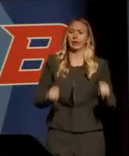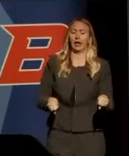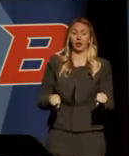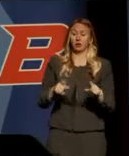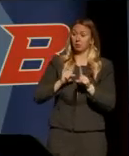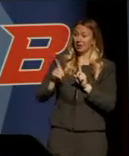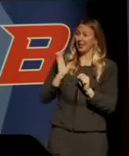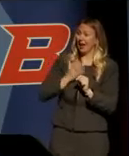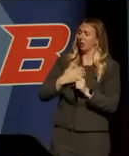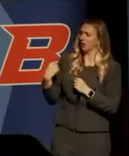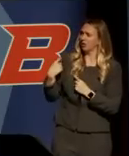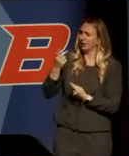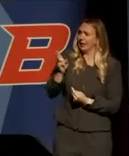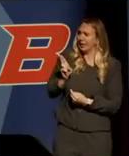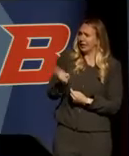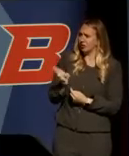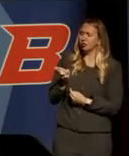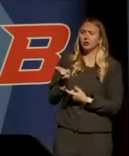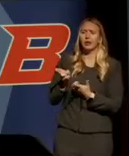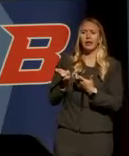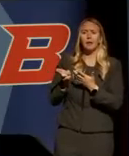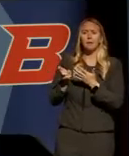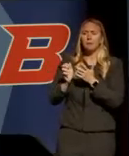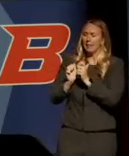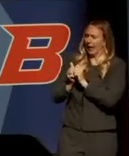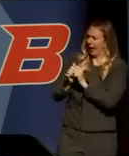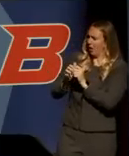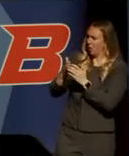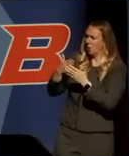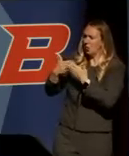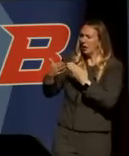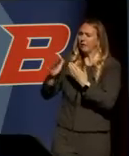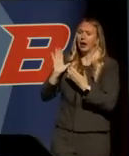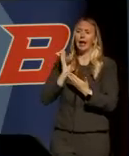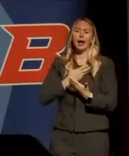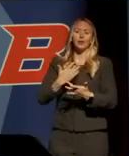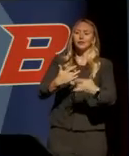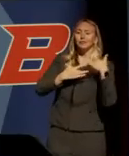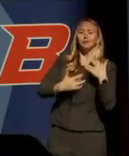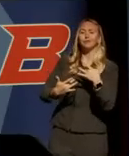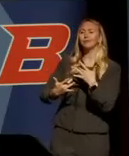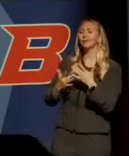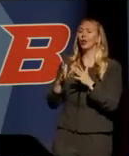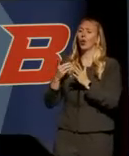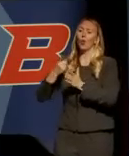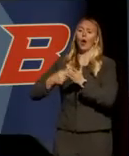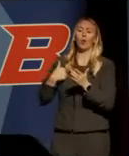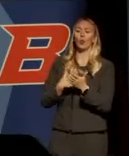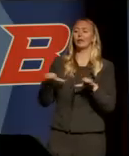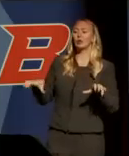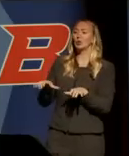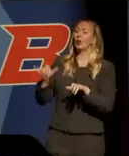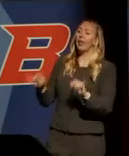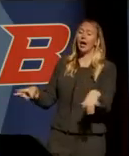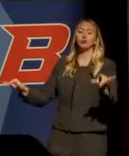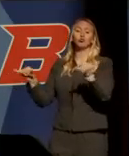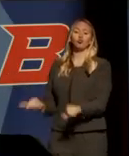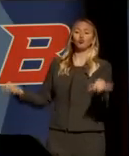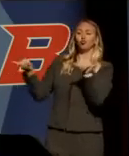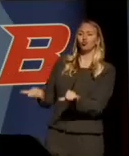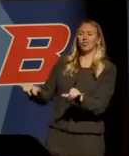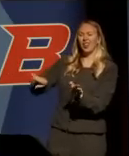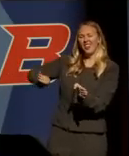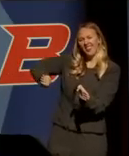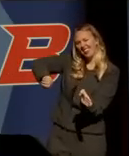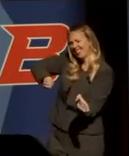history, how we could cast aside whatever the way it's always been done or whatever the models are that are out there, to just think about